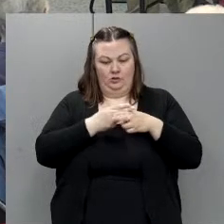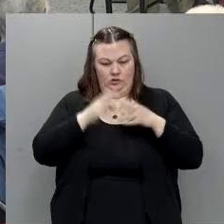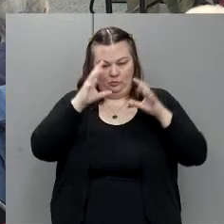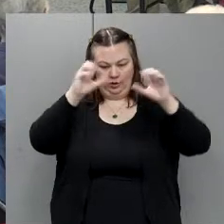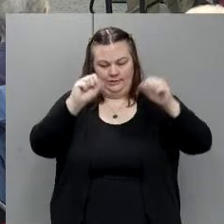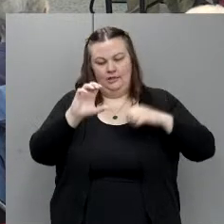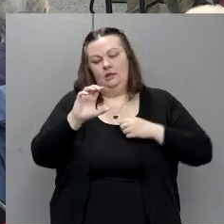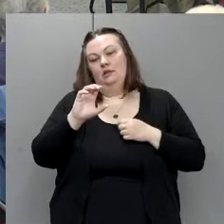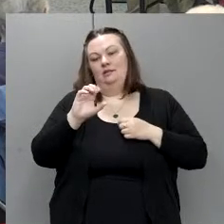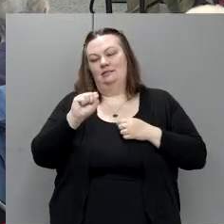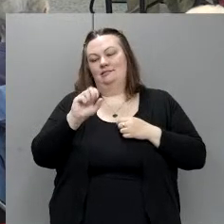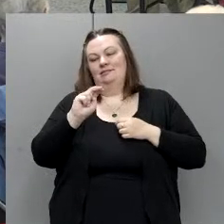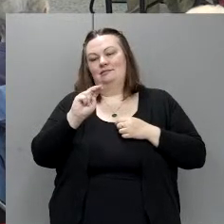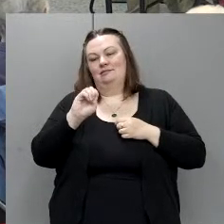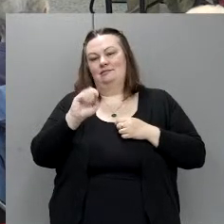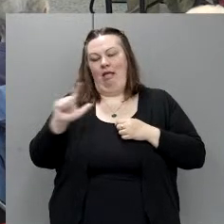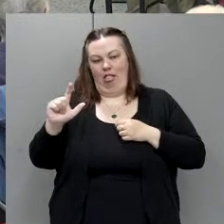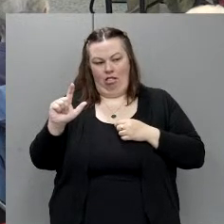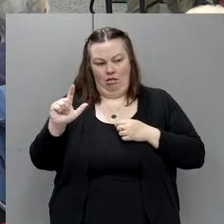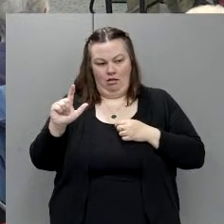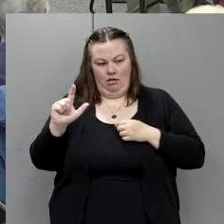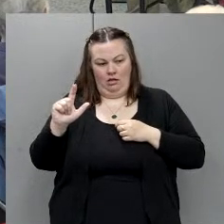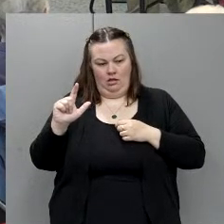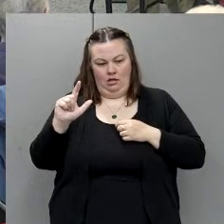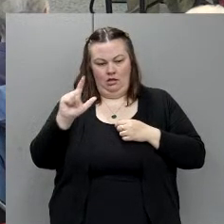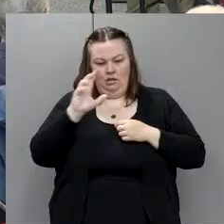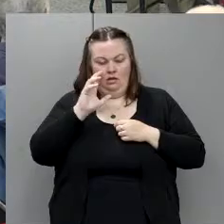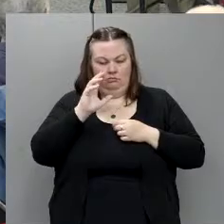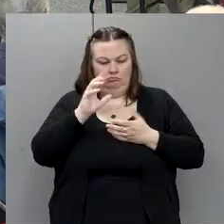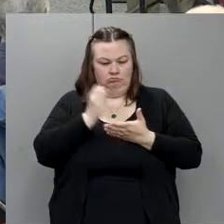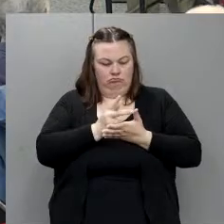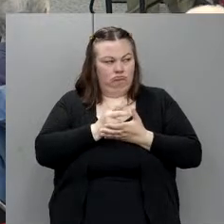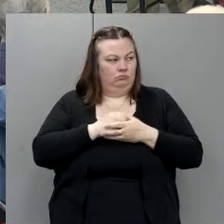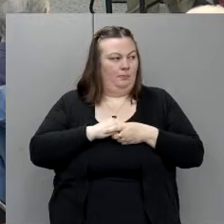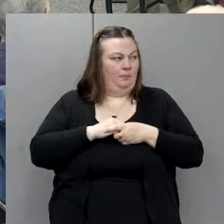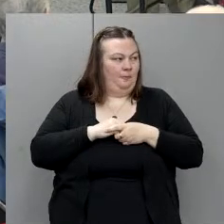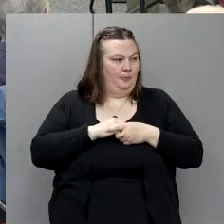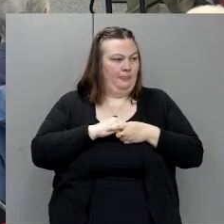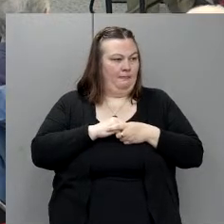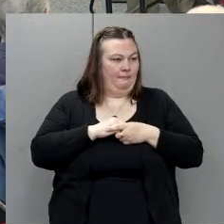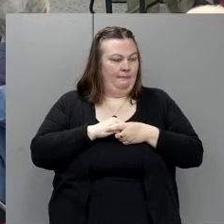president Shonda Richardson Snell be ratified.